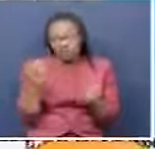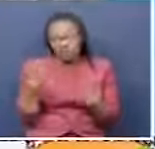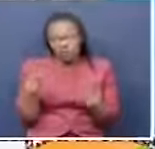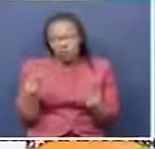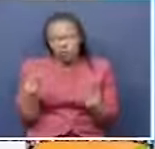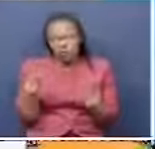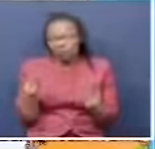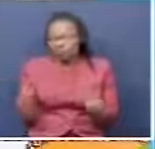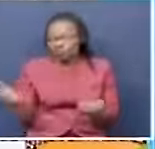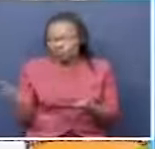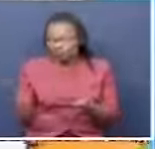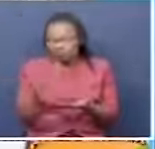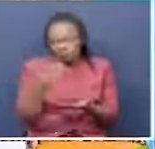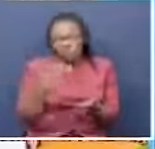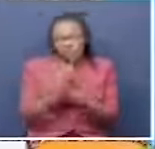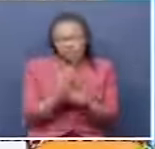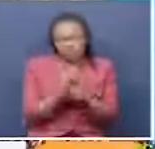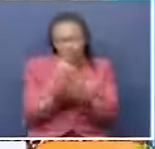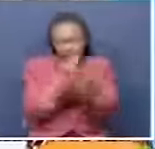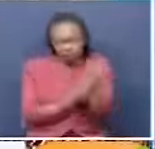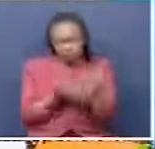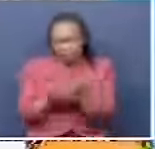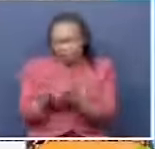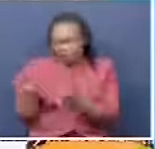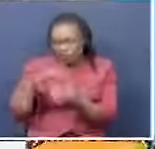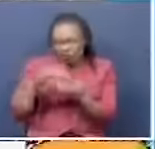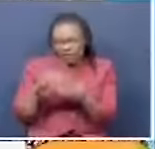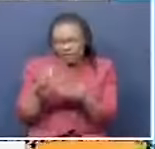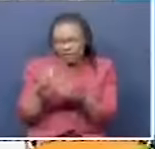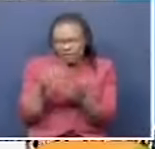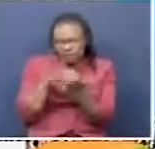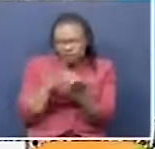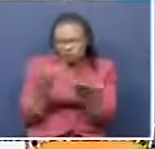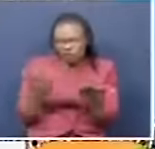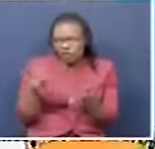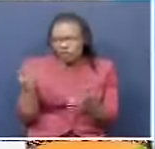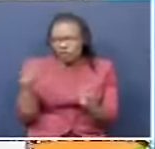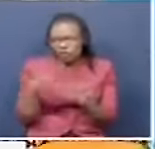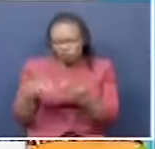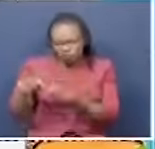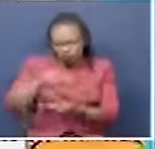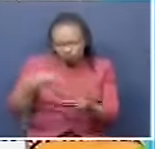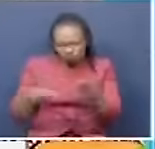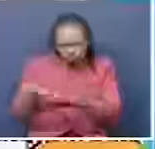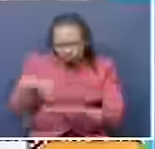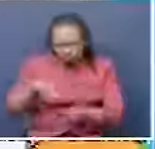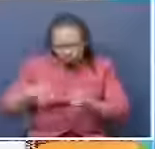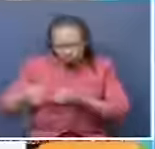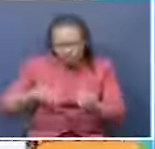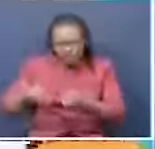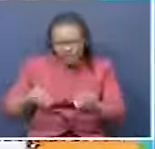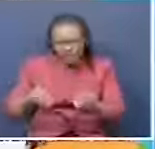that is what you that's my think. Opinion. That you create scenarios, because you can rearrange them. After you have the first round, you